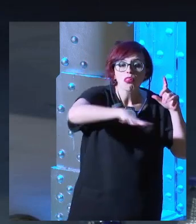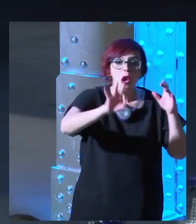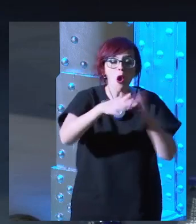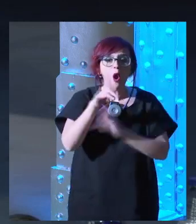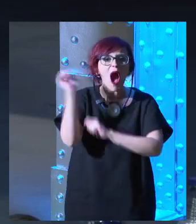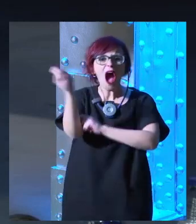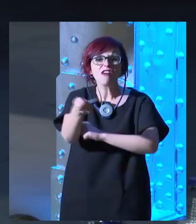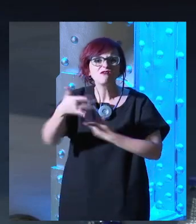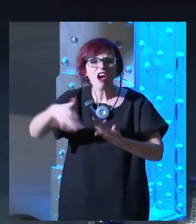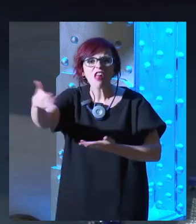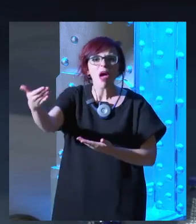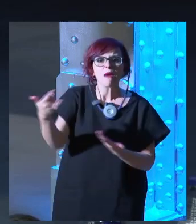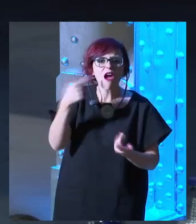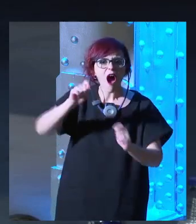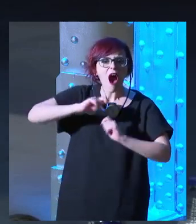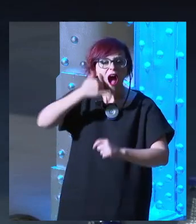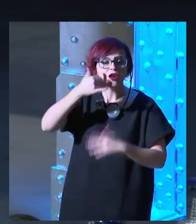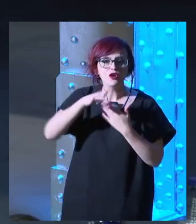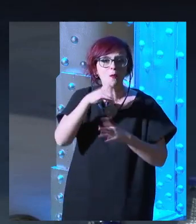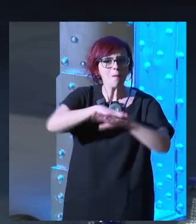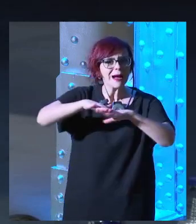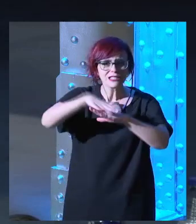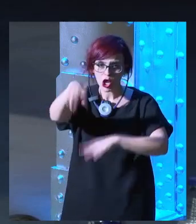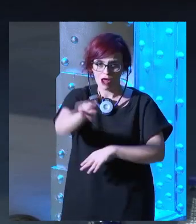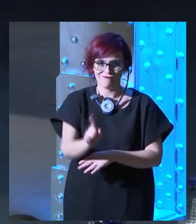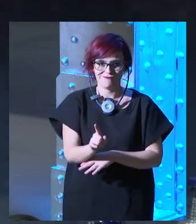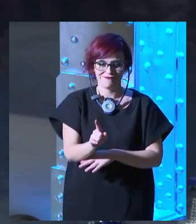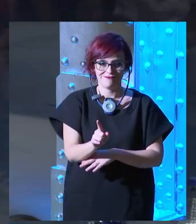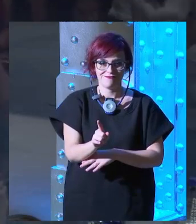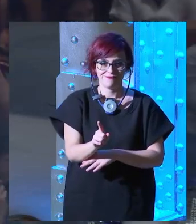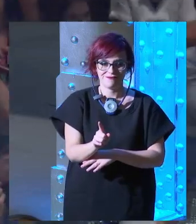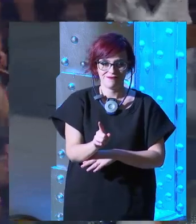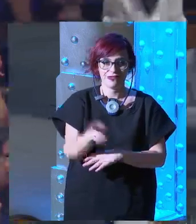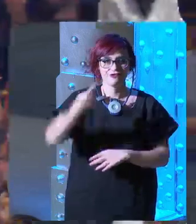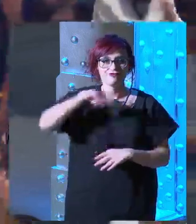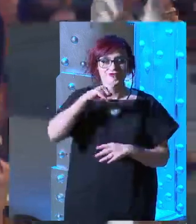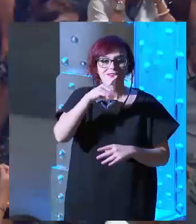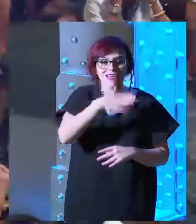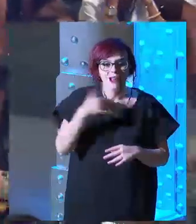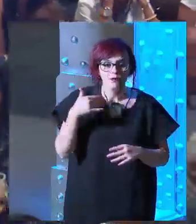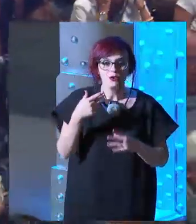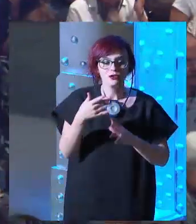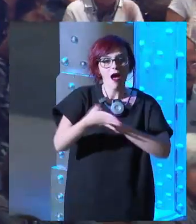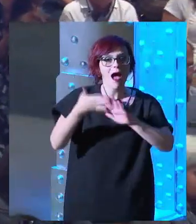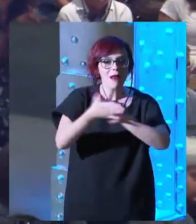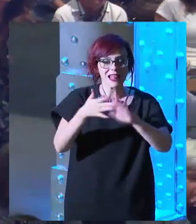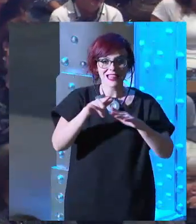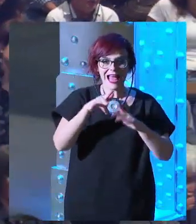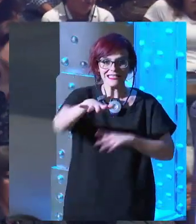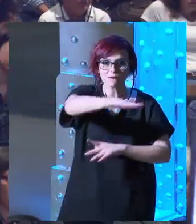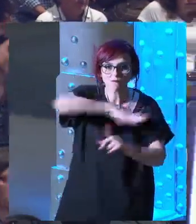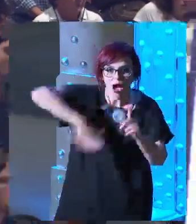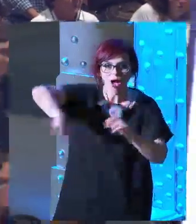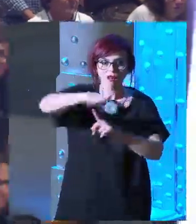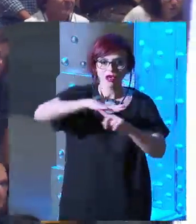we wanted to talk about inner states, what happens inside, as well as